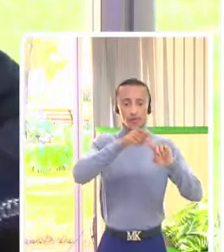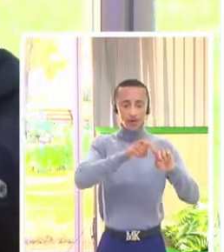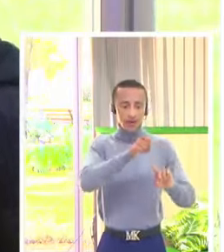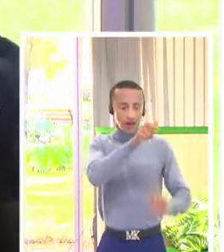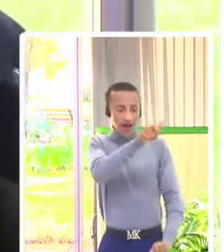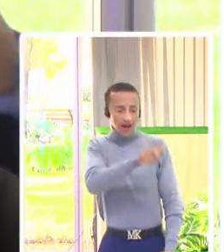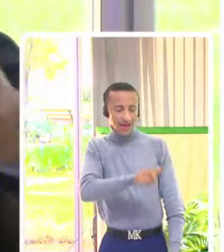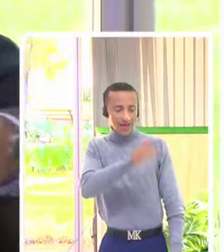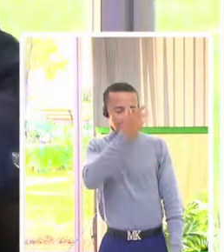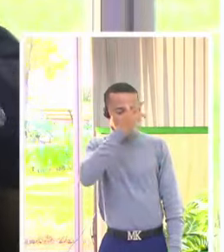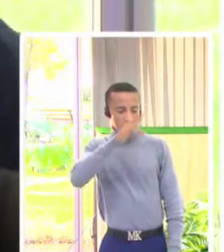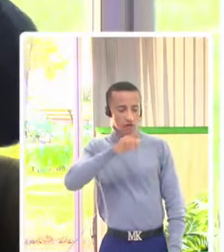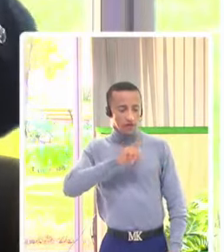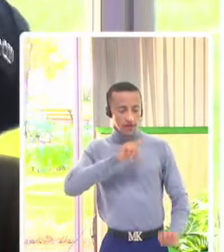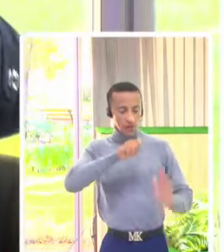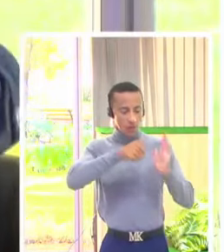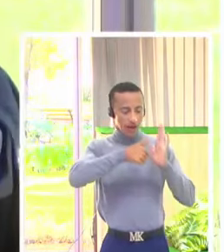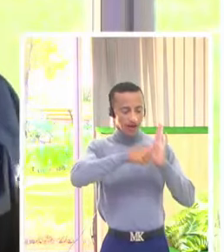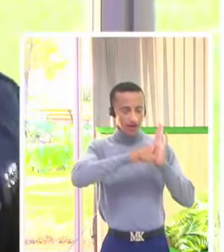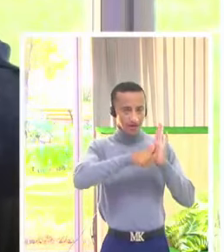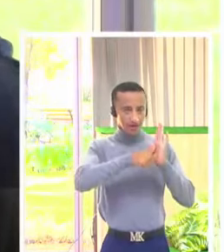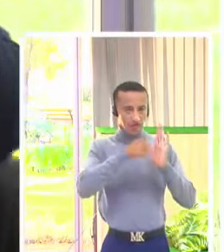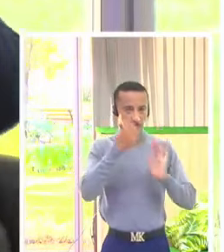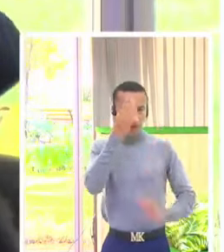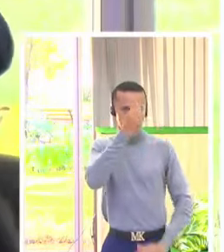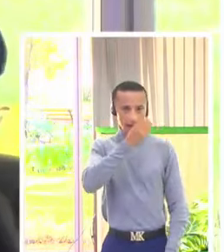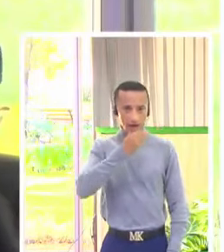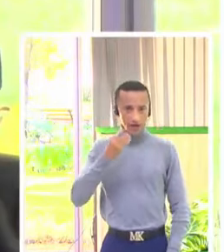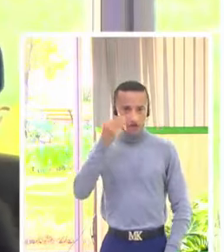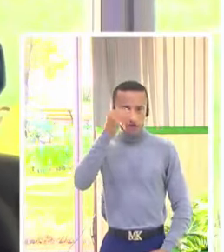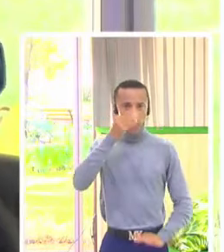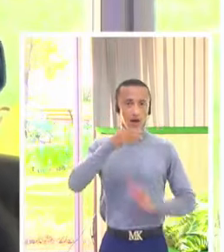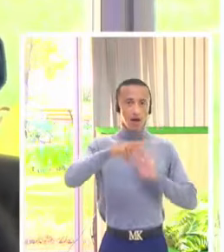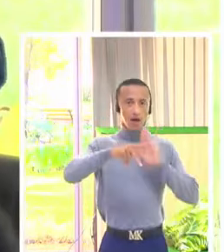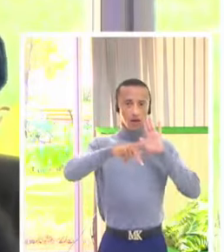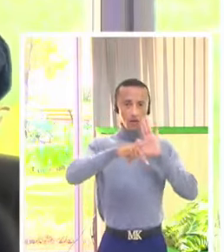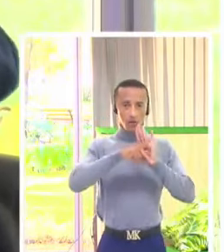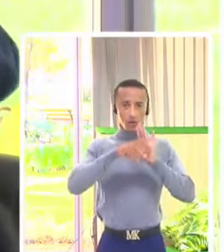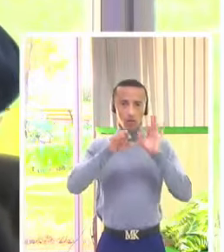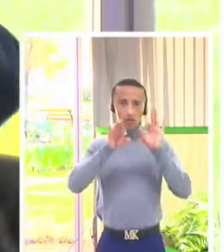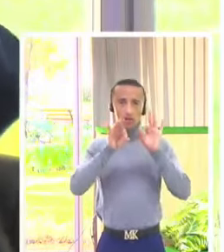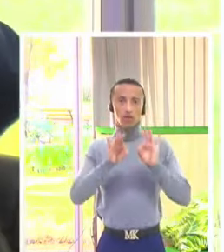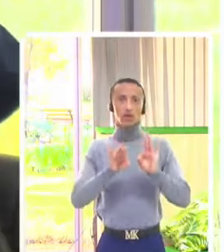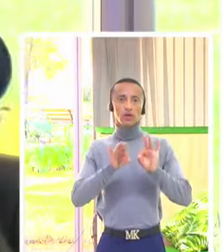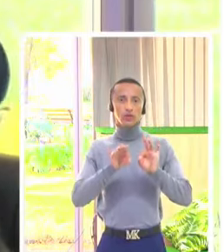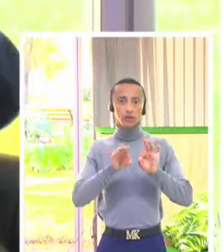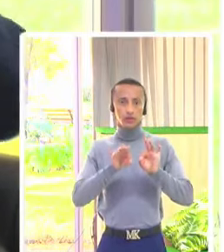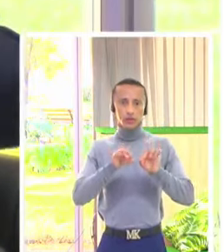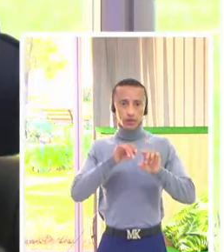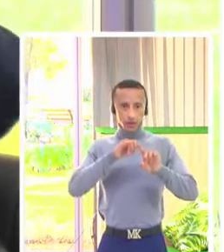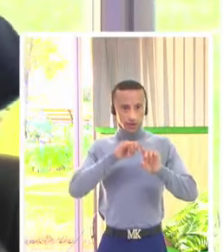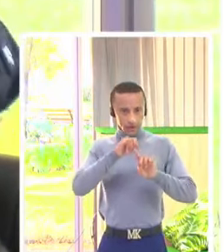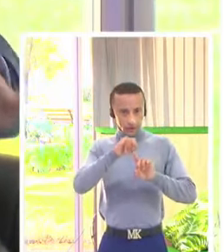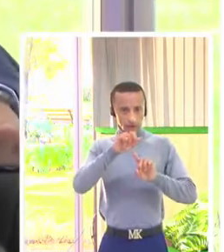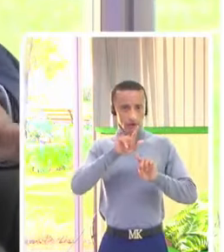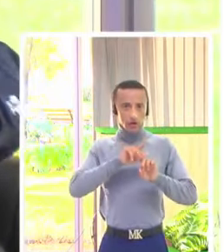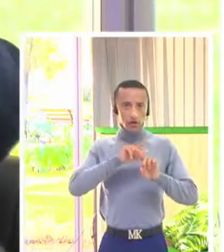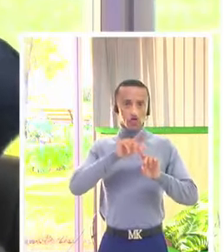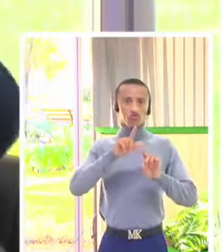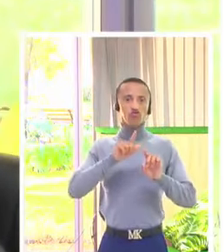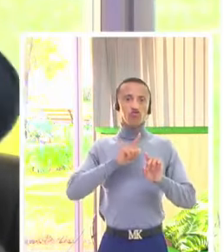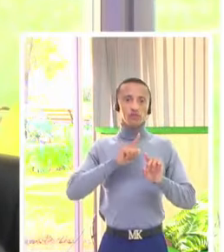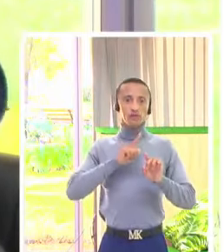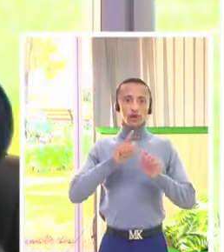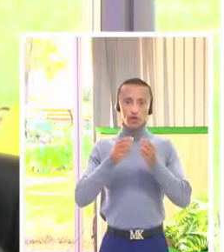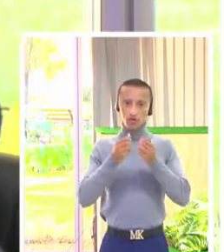else to say, okay, if you do this, then you get X amount of money. So there was some money which was also transferred